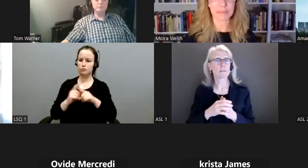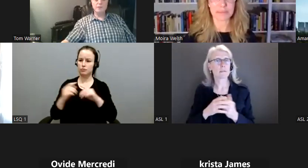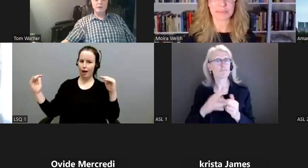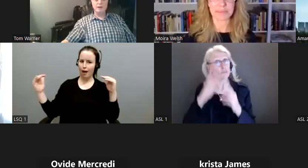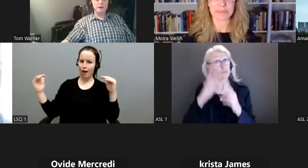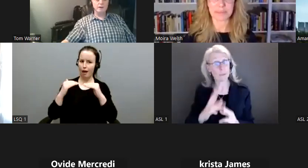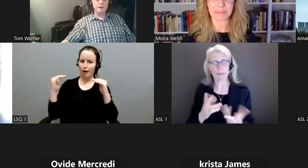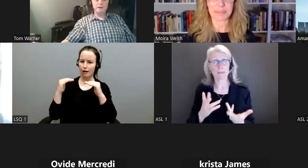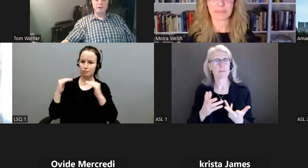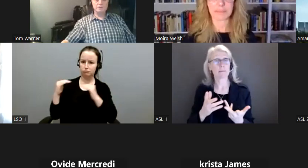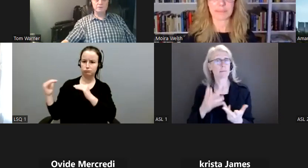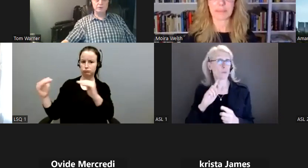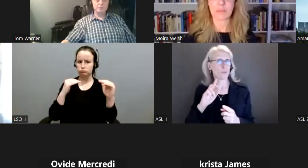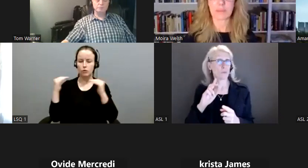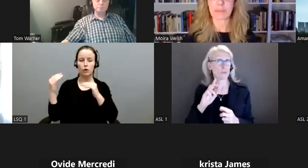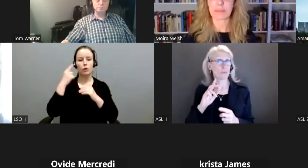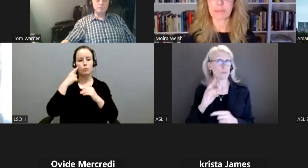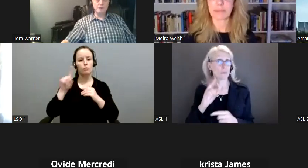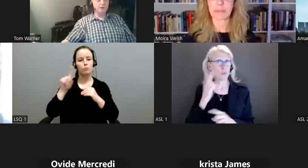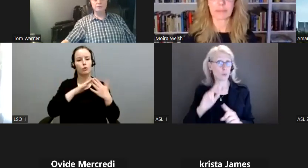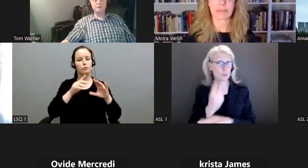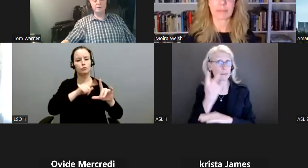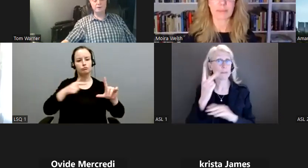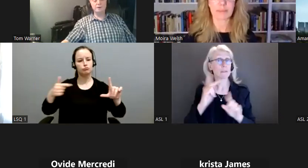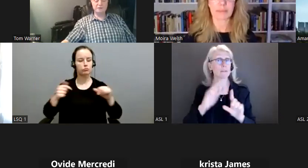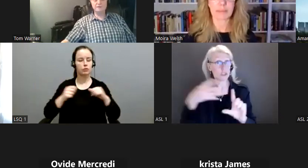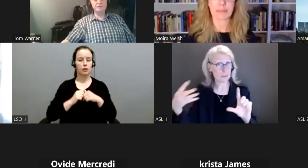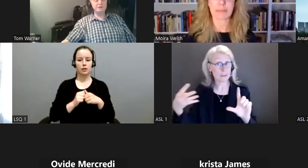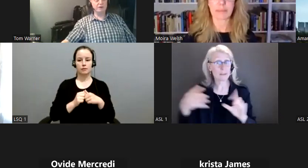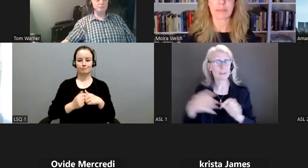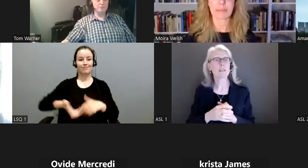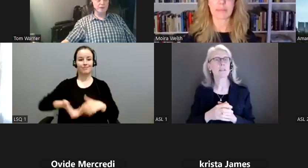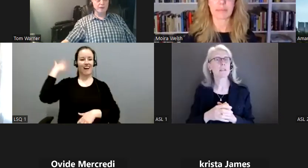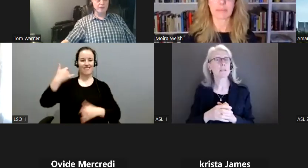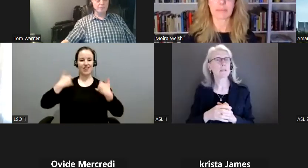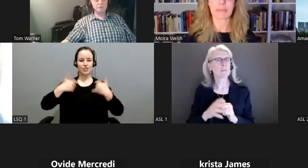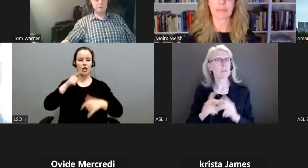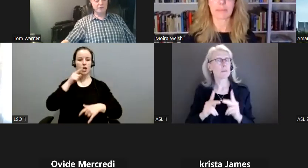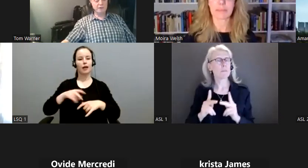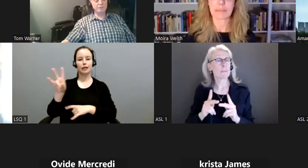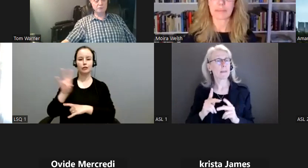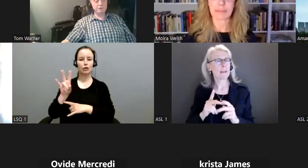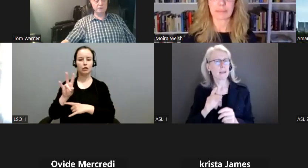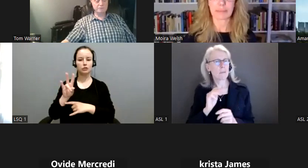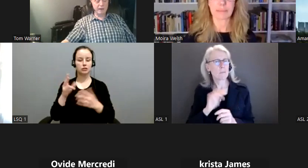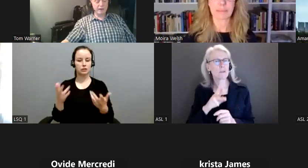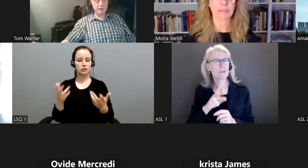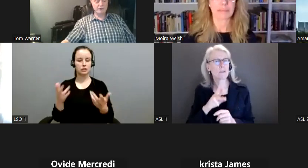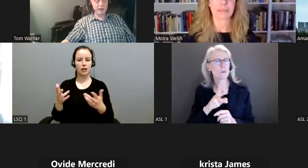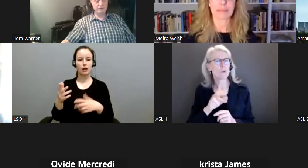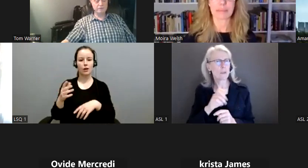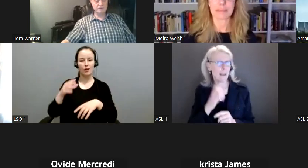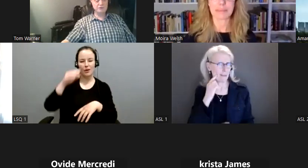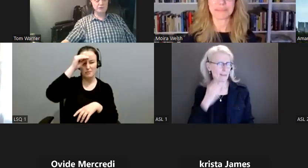people. When I was younger, in the 70s, Mr. Ray, I think I was one of those